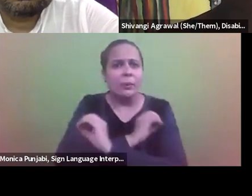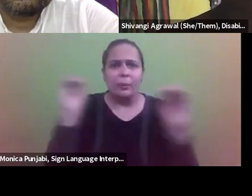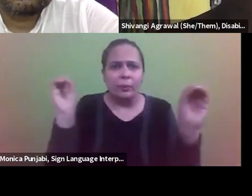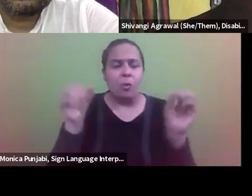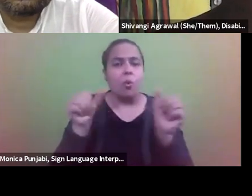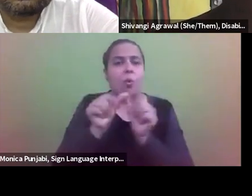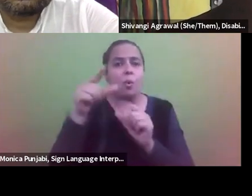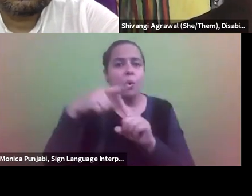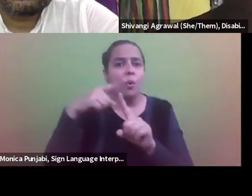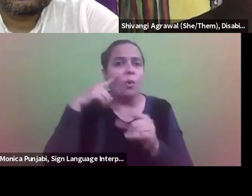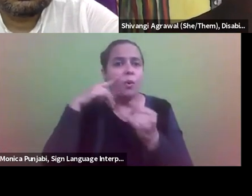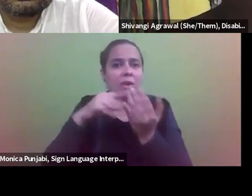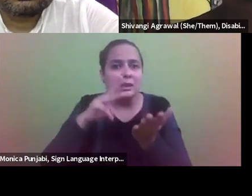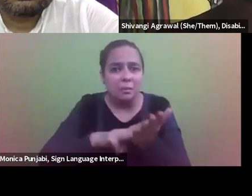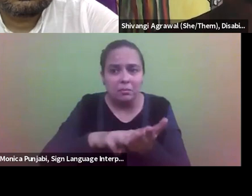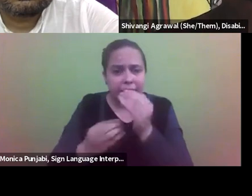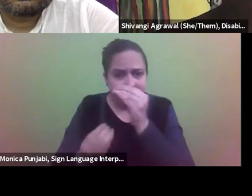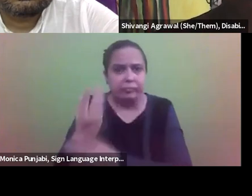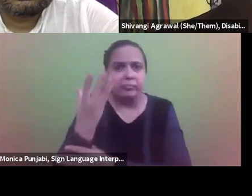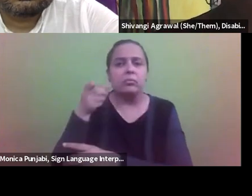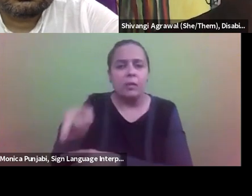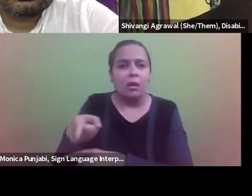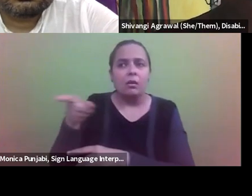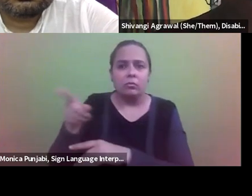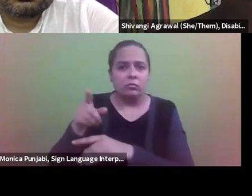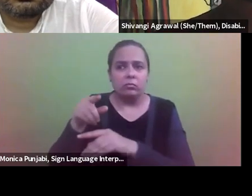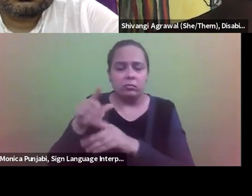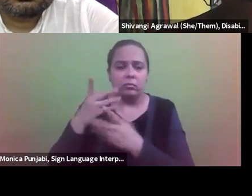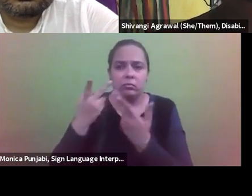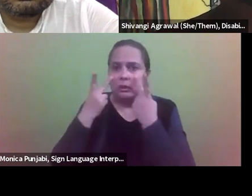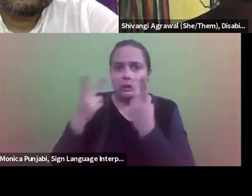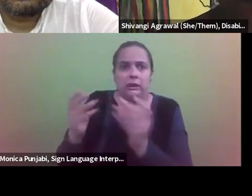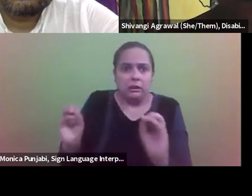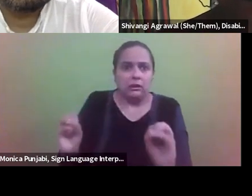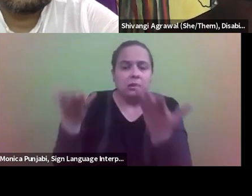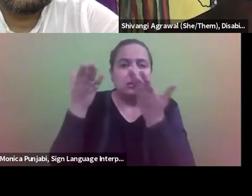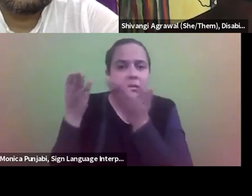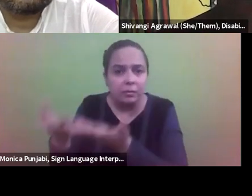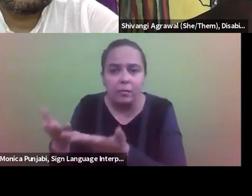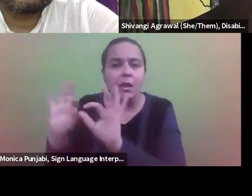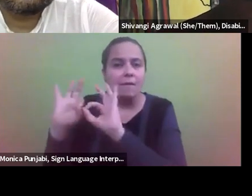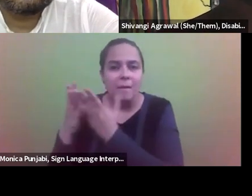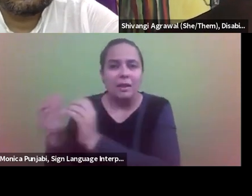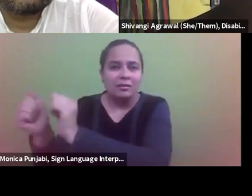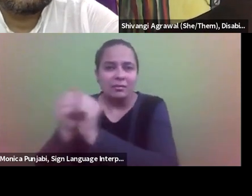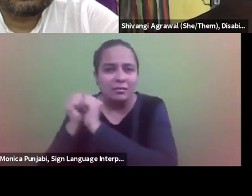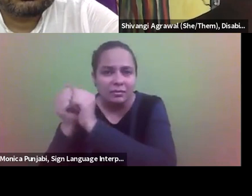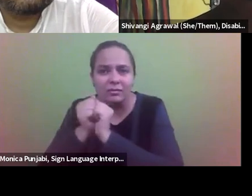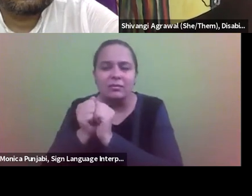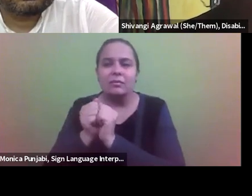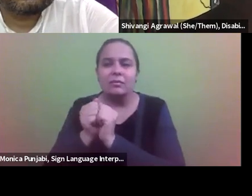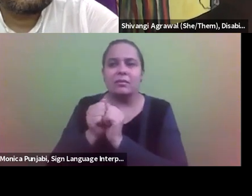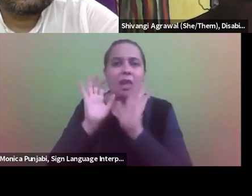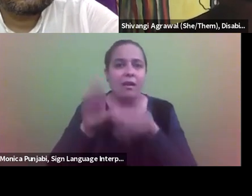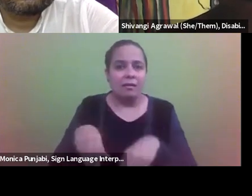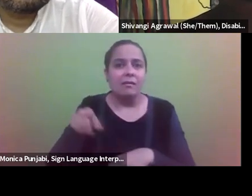facing, because till now, as I said before, uh, caregivers and family members of people who have autism are the